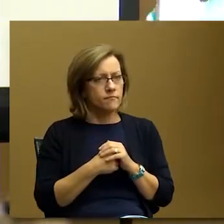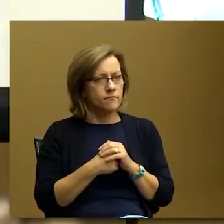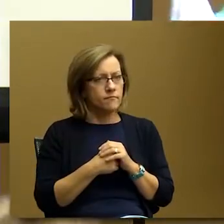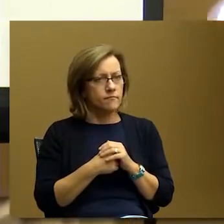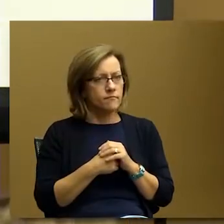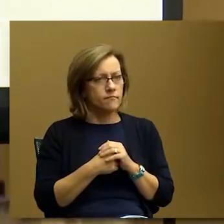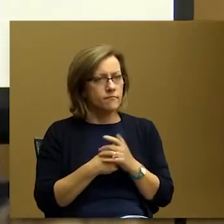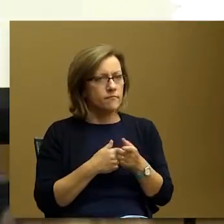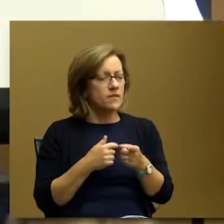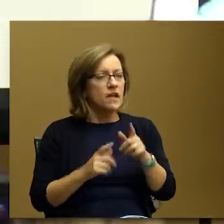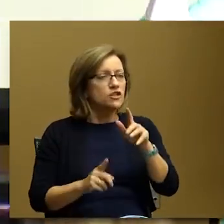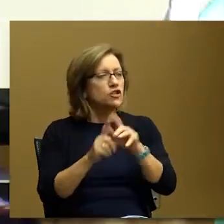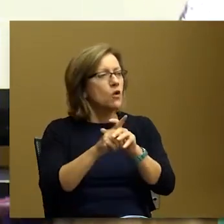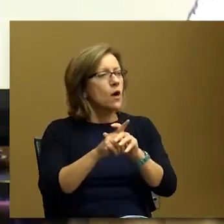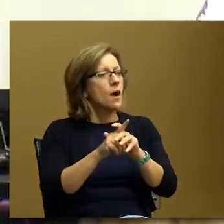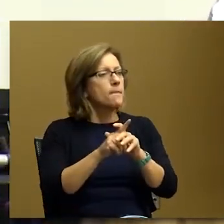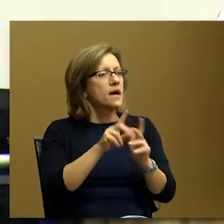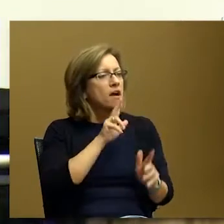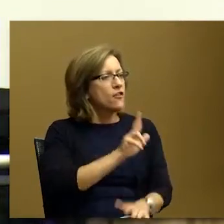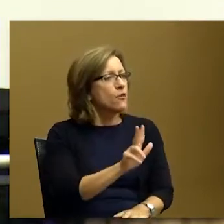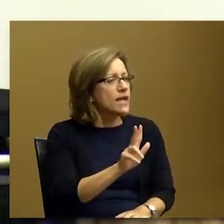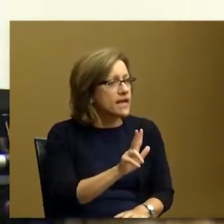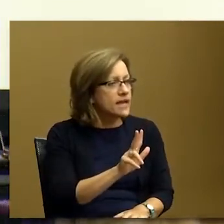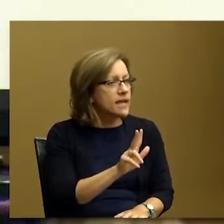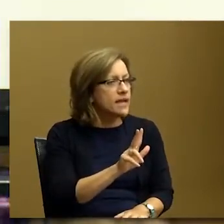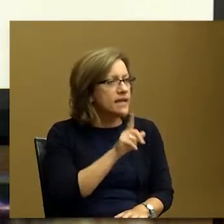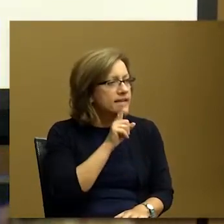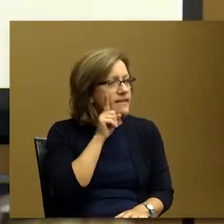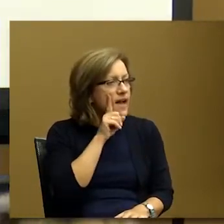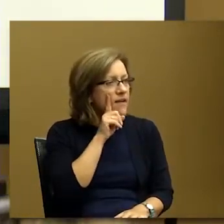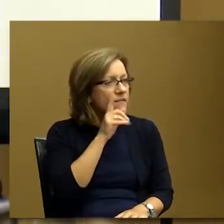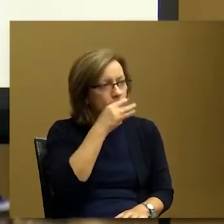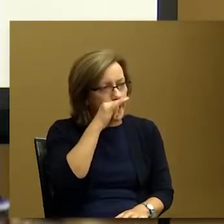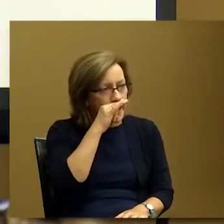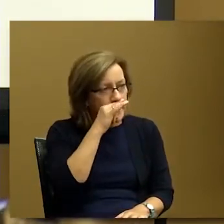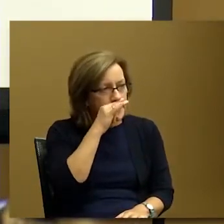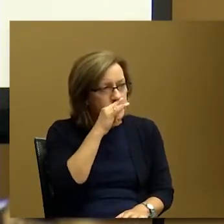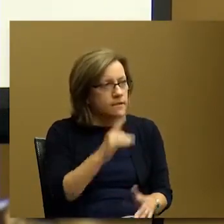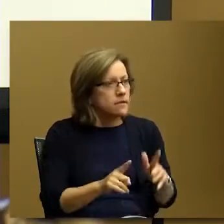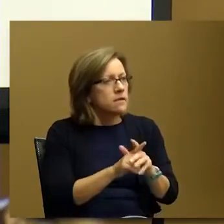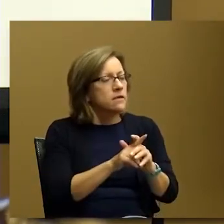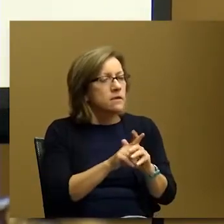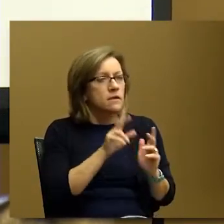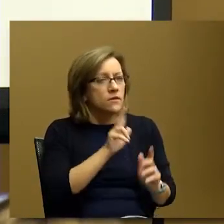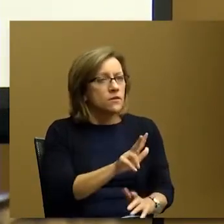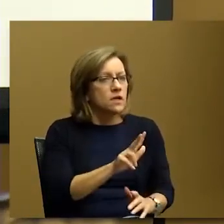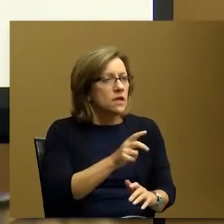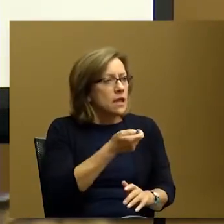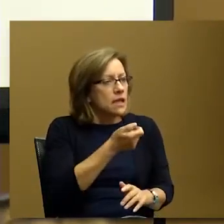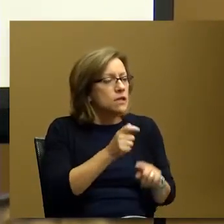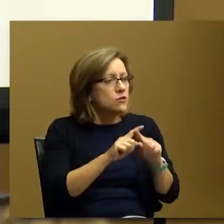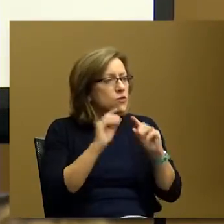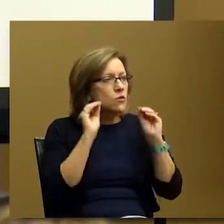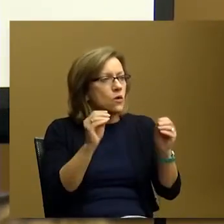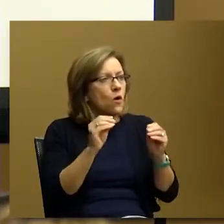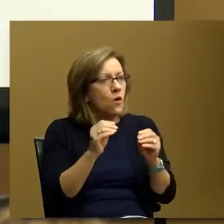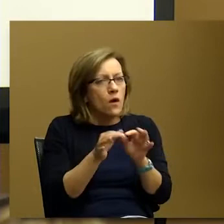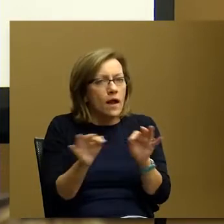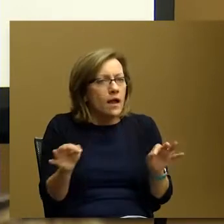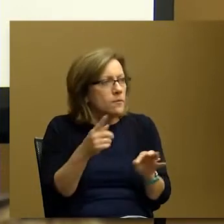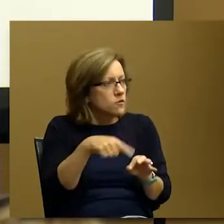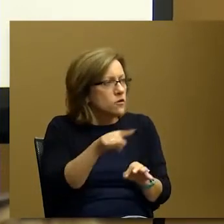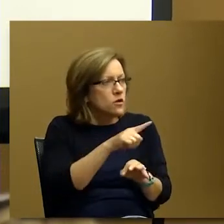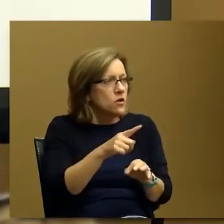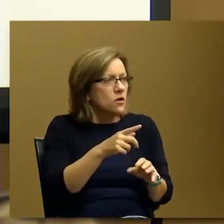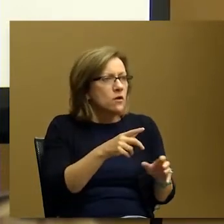Yes, they come at 3. With little or no language, I'm sure every year that works with the little kids, so they can't